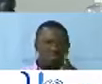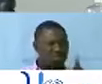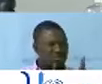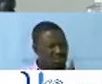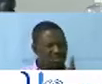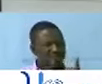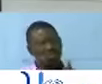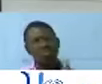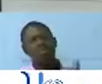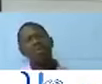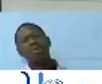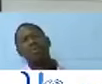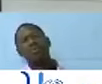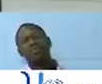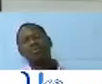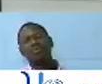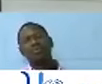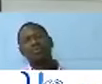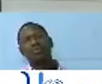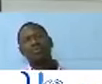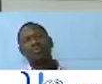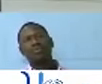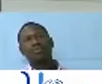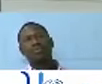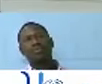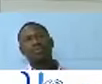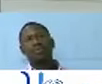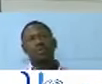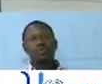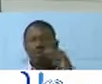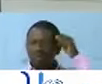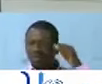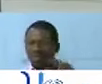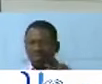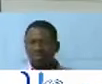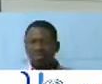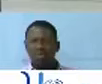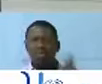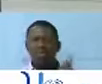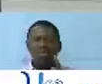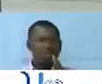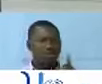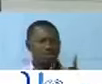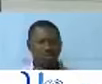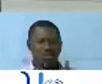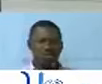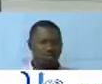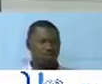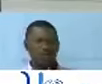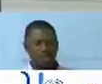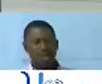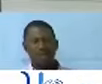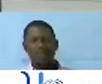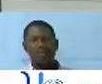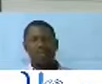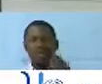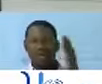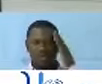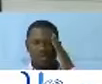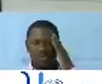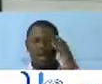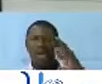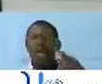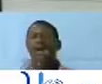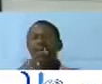doon ko waxtané. I mean, I cannot recall specifically what discussions we had, but I know that